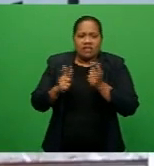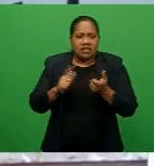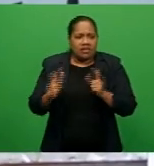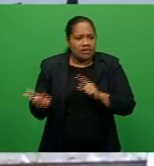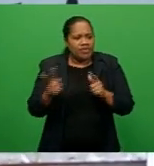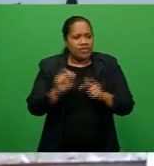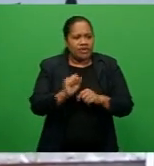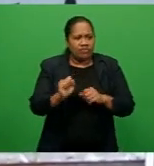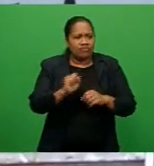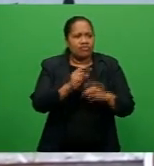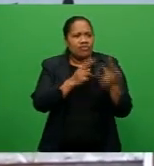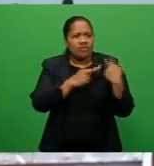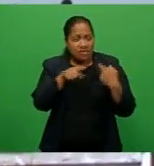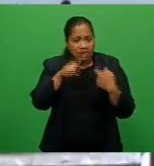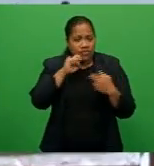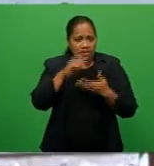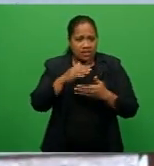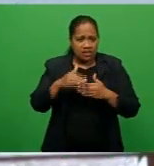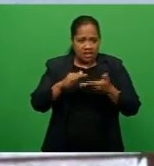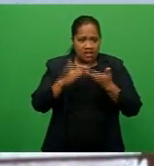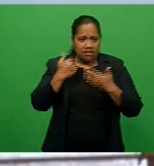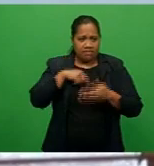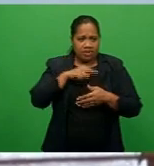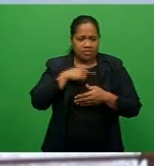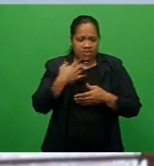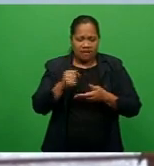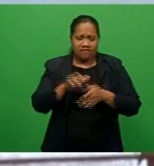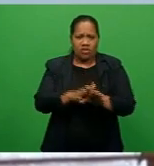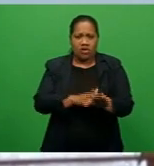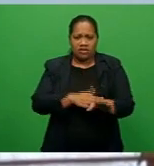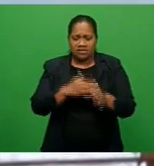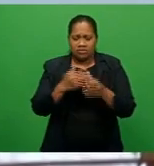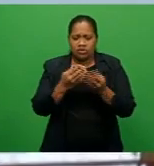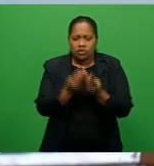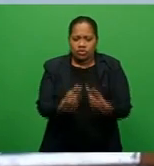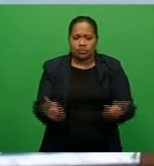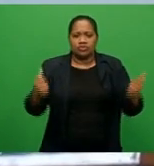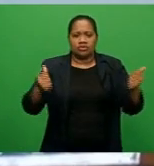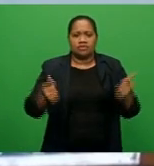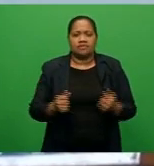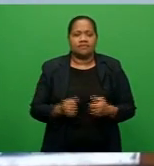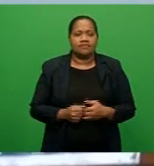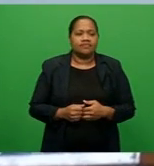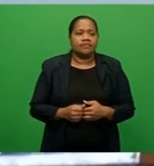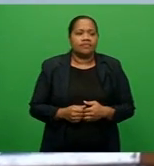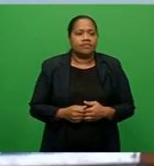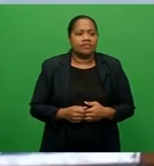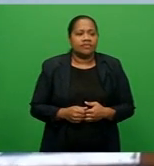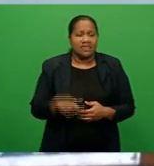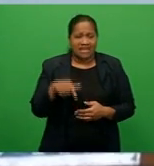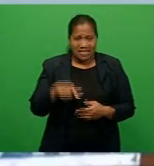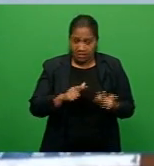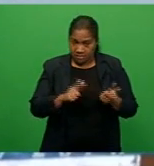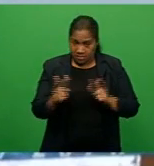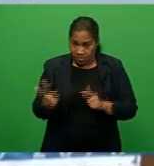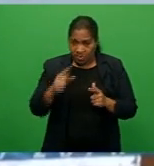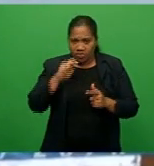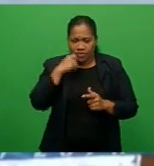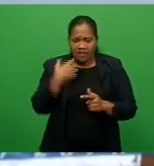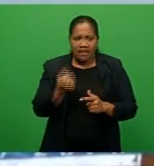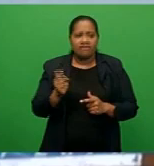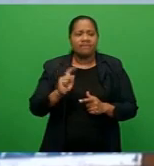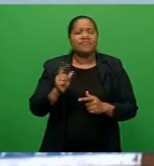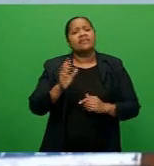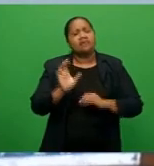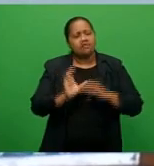which can really help us build longer-term solutions, longer-term sustainable solutions. This laboratory will have the capacity